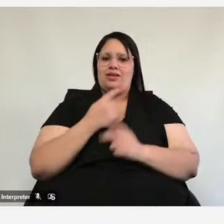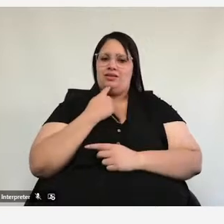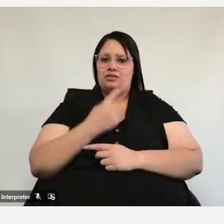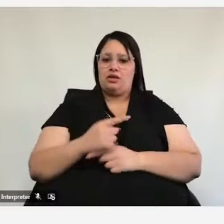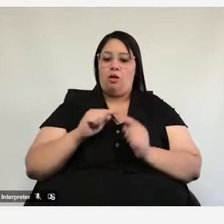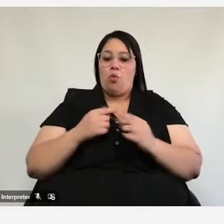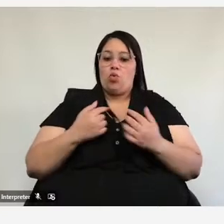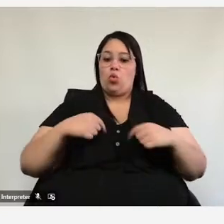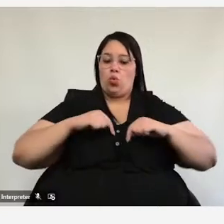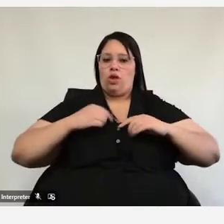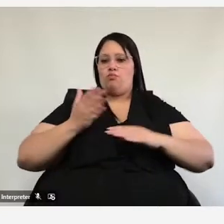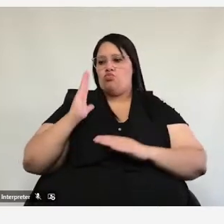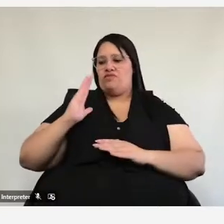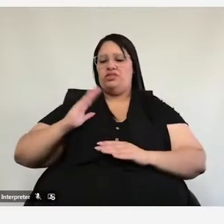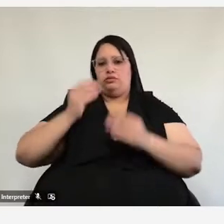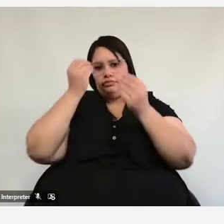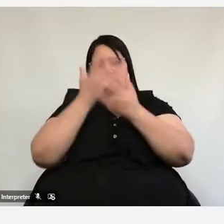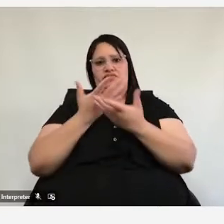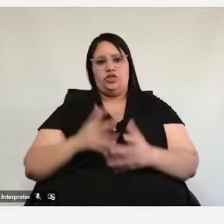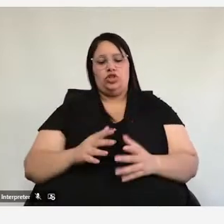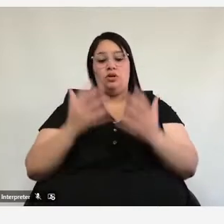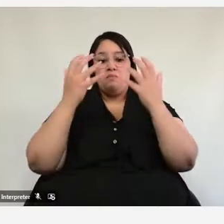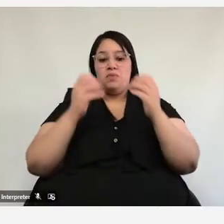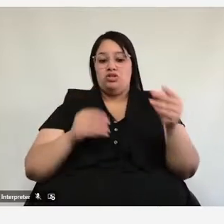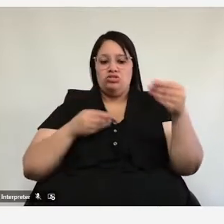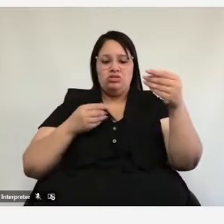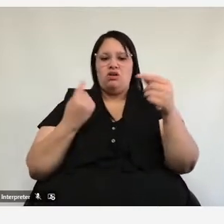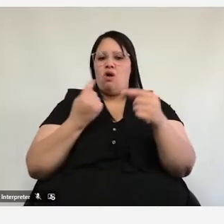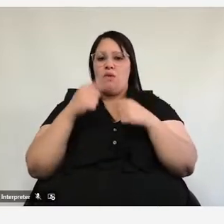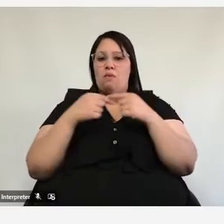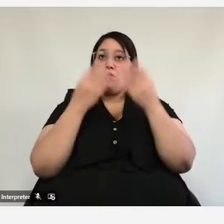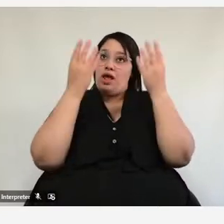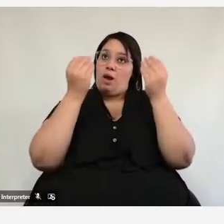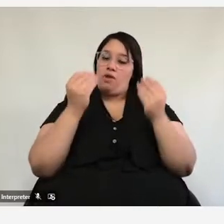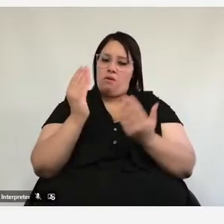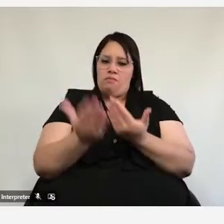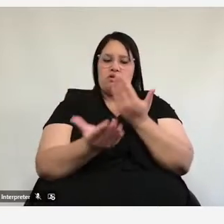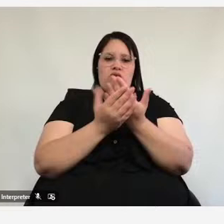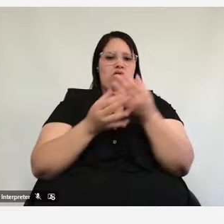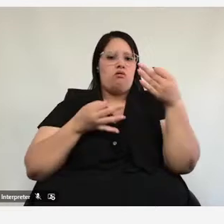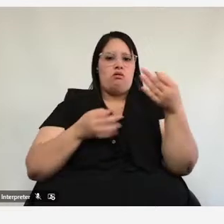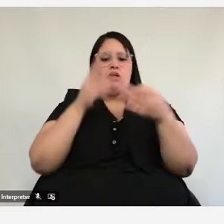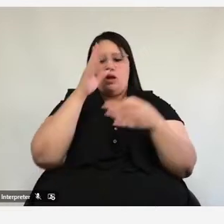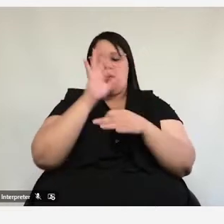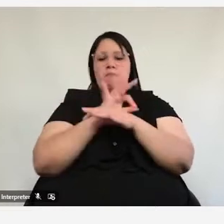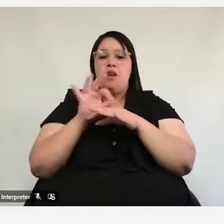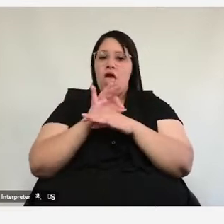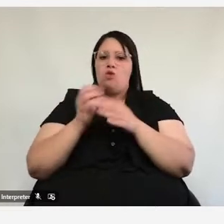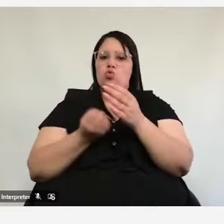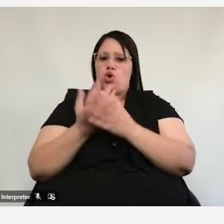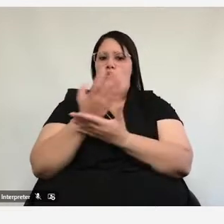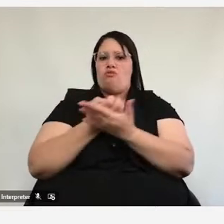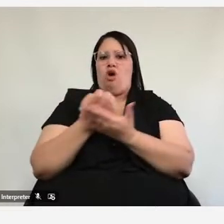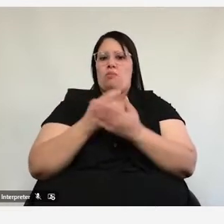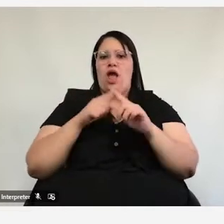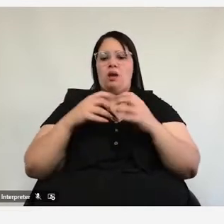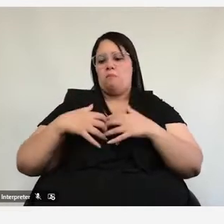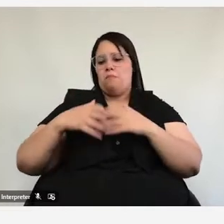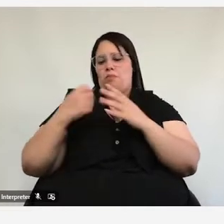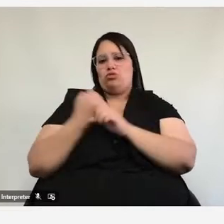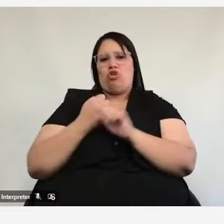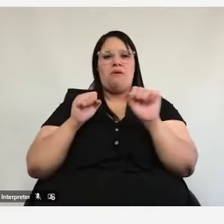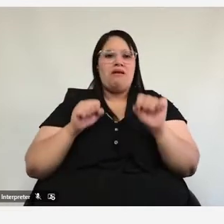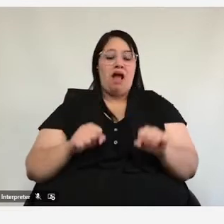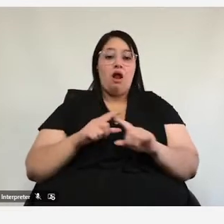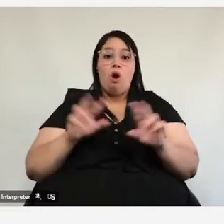we have made previously. The budget is not just about numbers on a page. It is a plan to grow our economy and create jobs. And